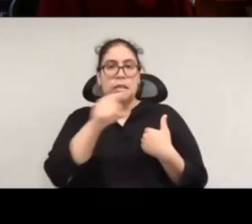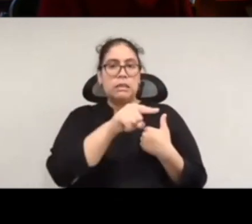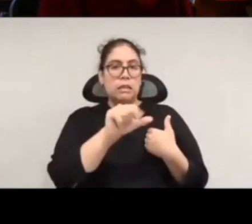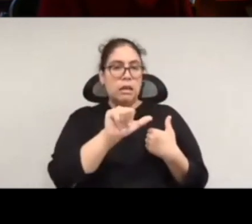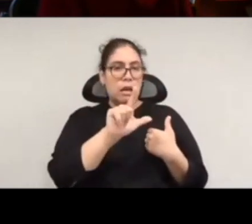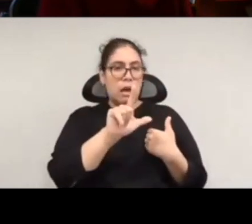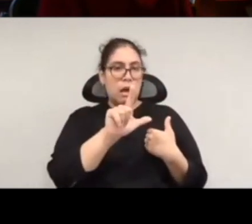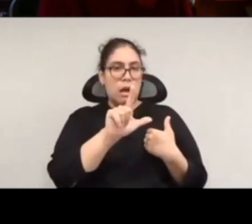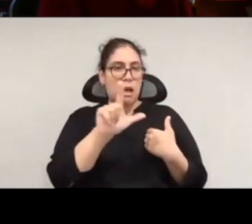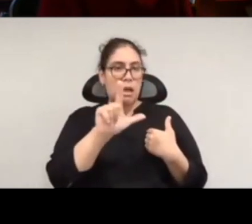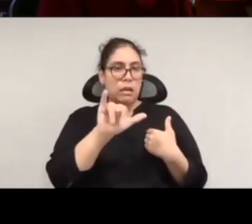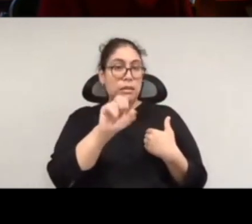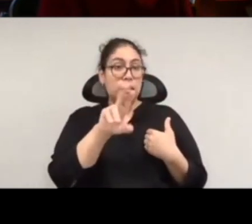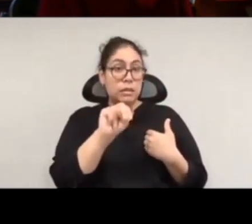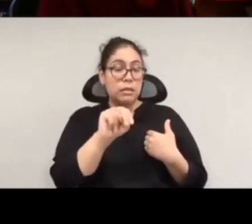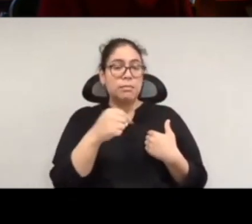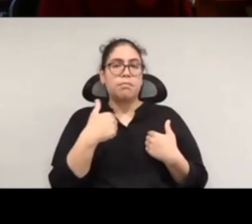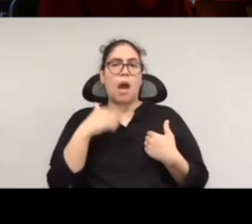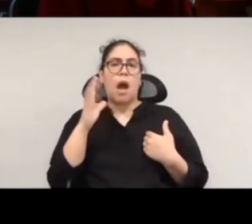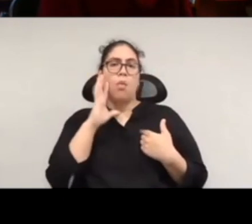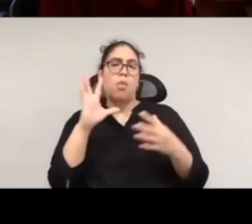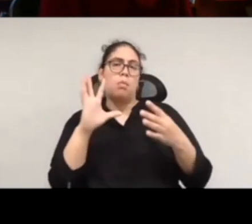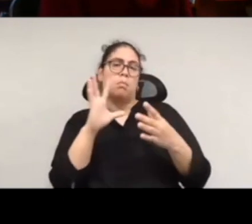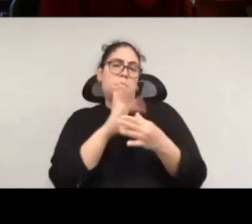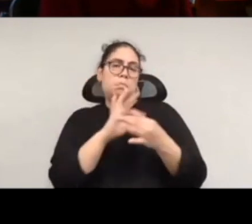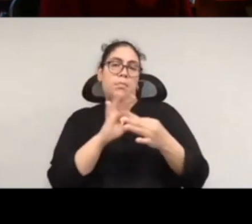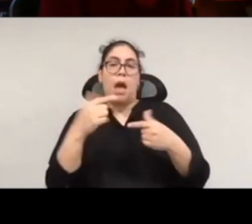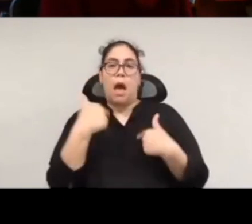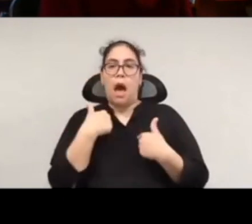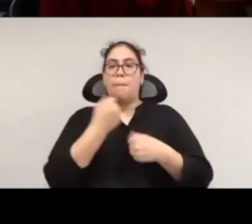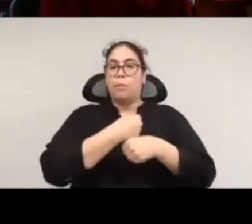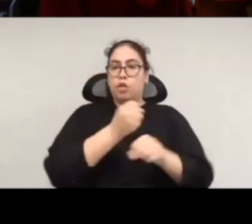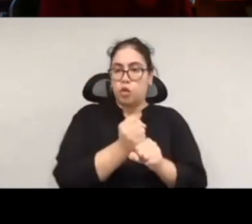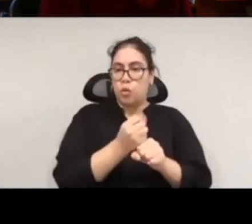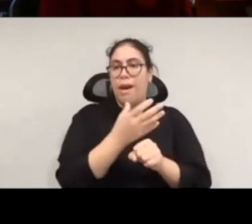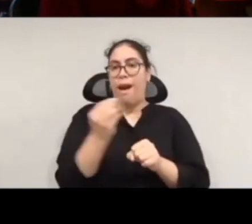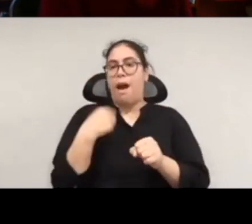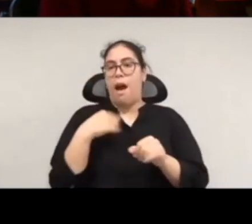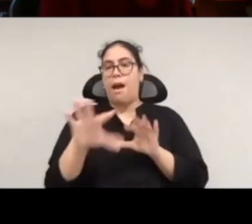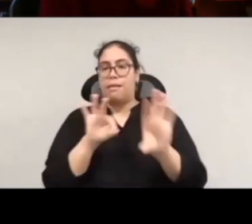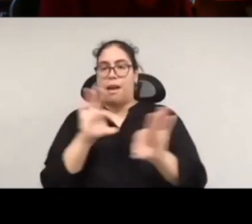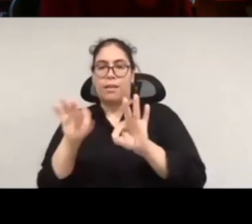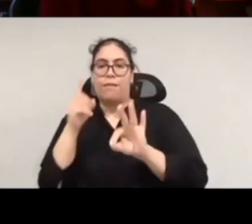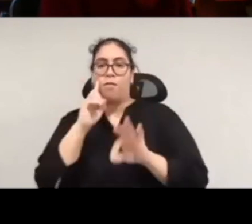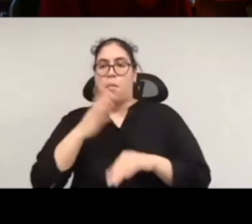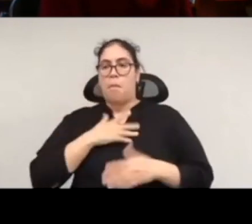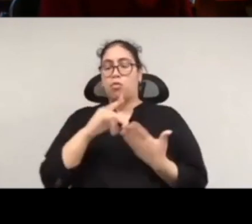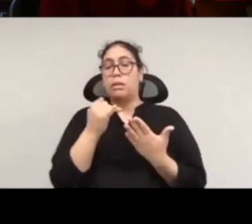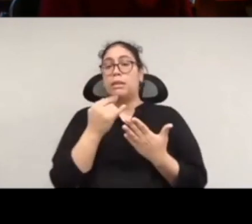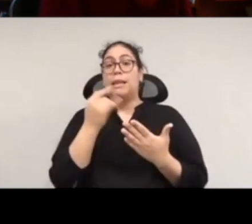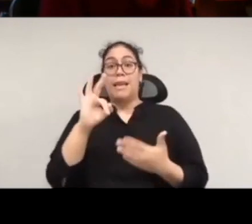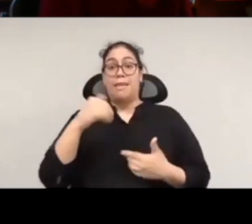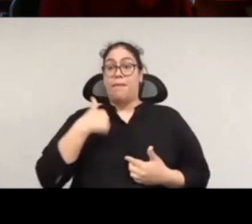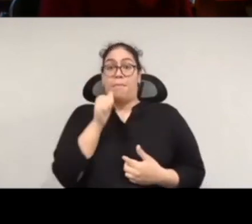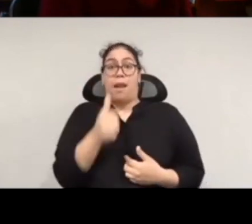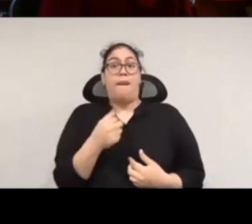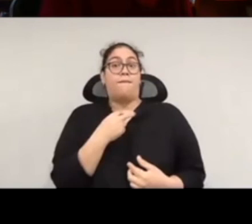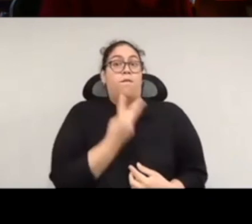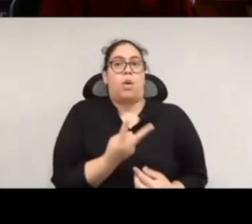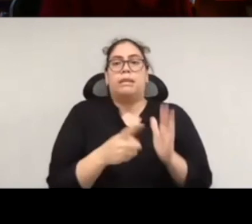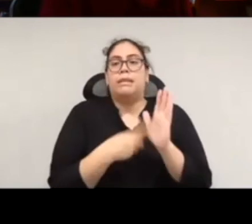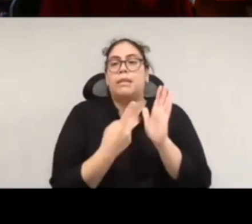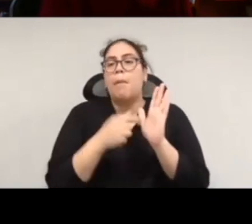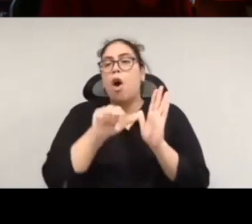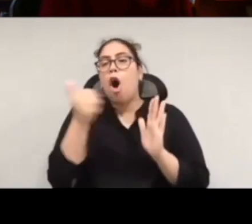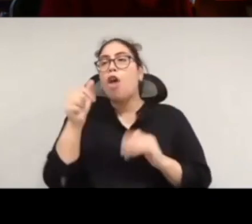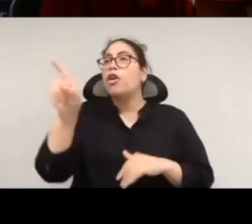speak because I also produce and cast for my own projects. And if I'm not the voicing, or I'm voicing part of it and I'm having other voices come in to